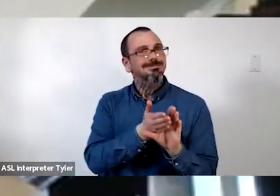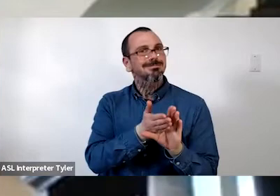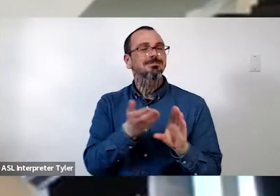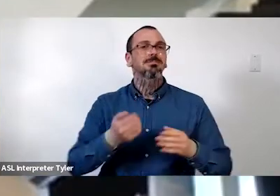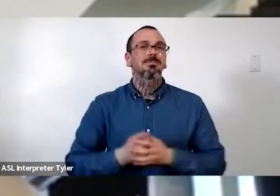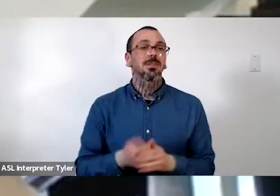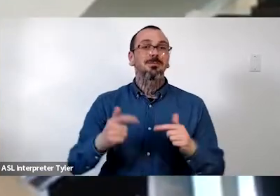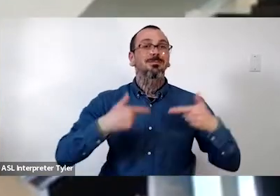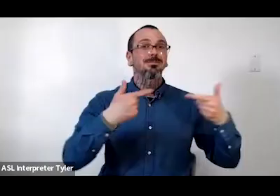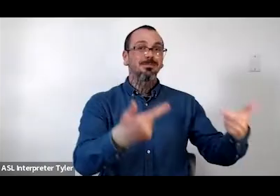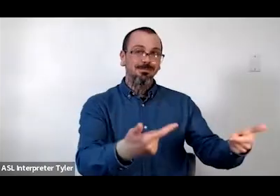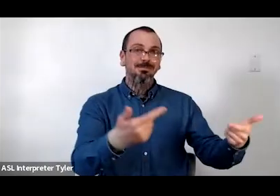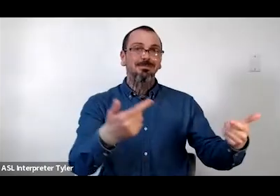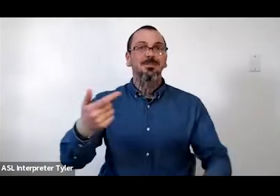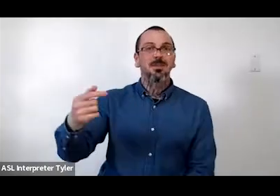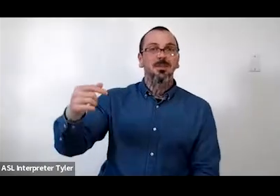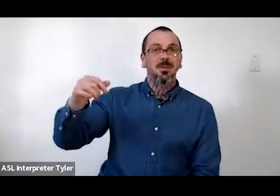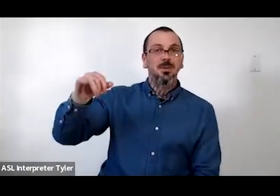Jasmine.